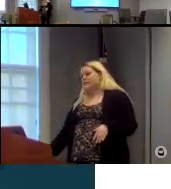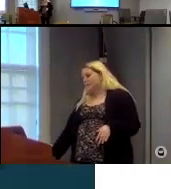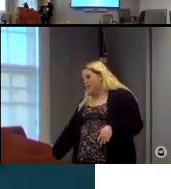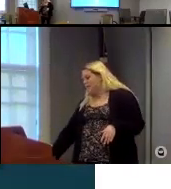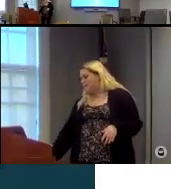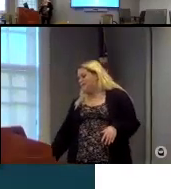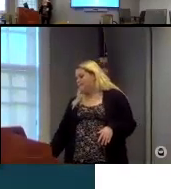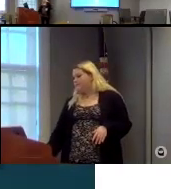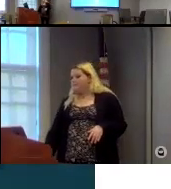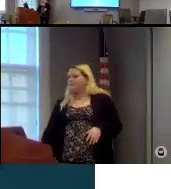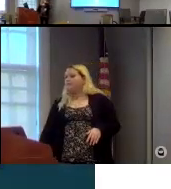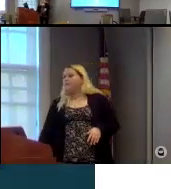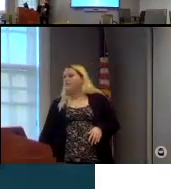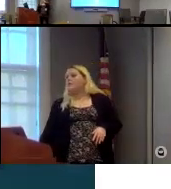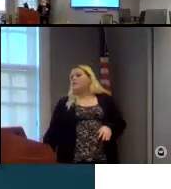cultural heritage landmarks.